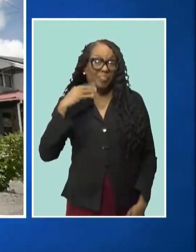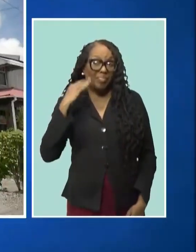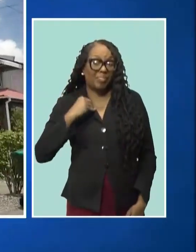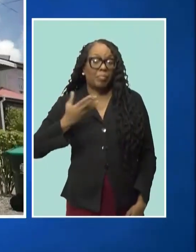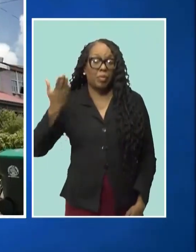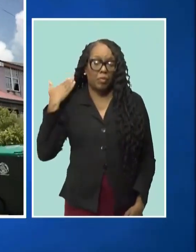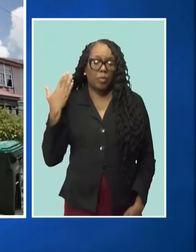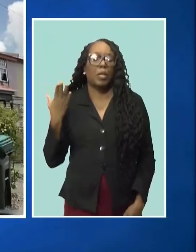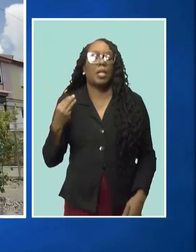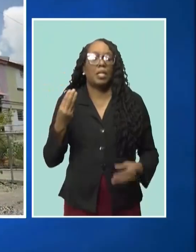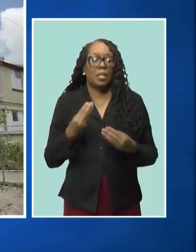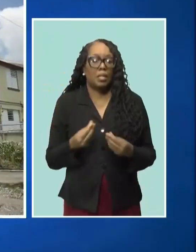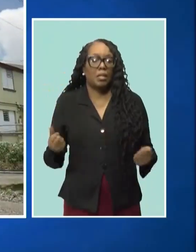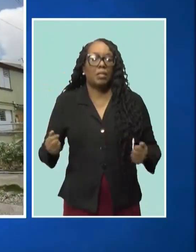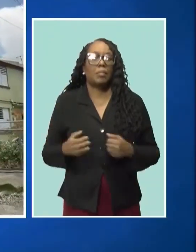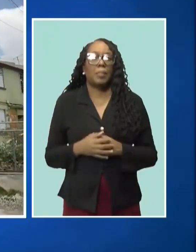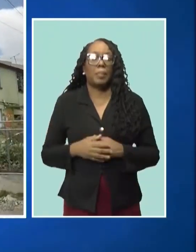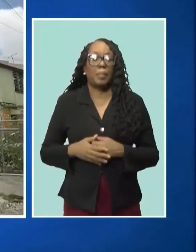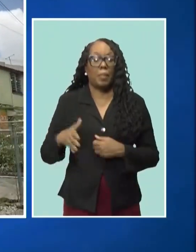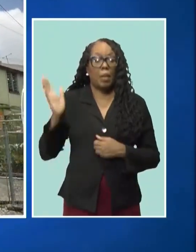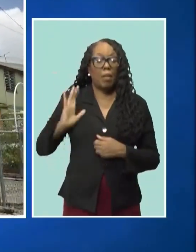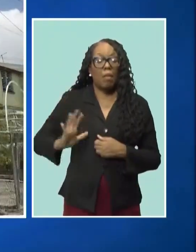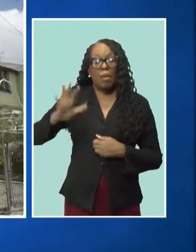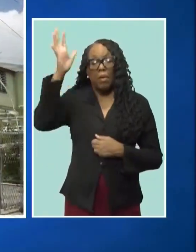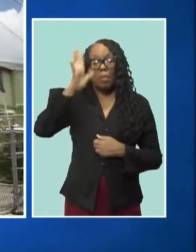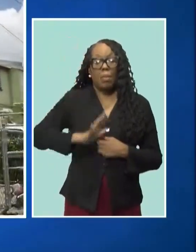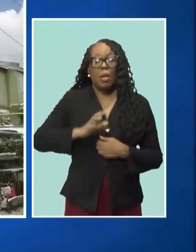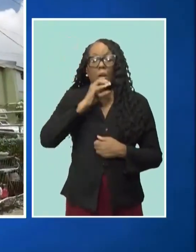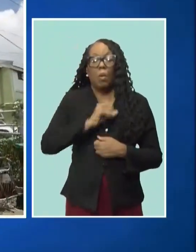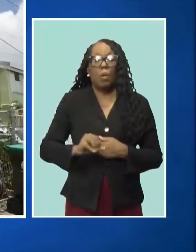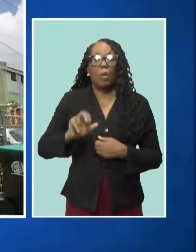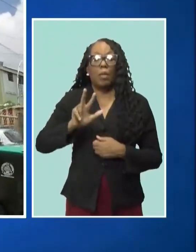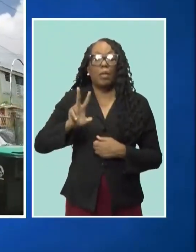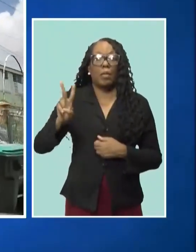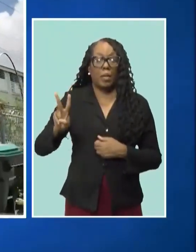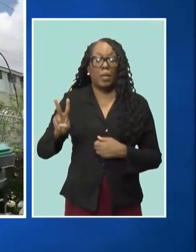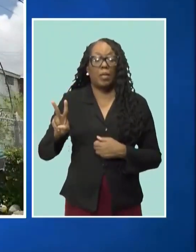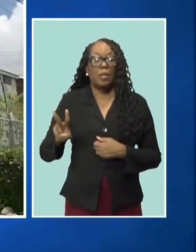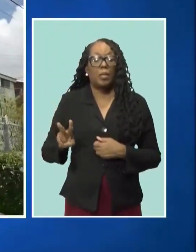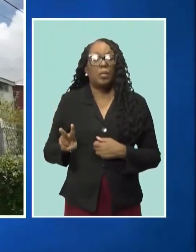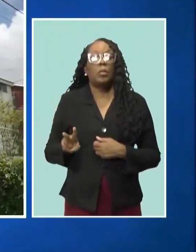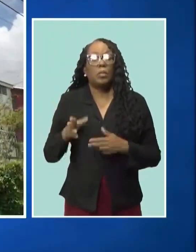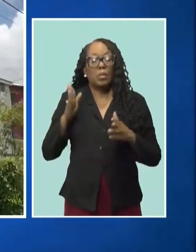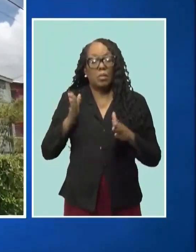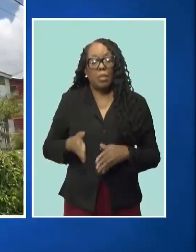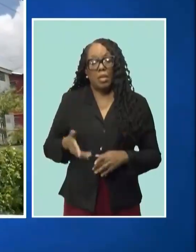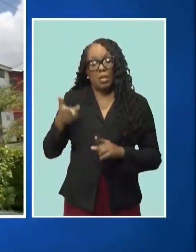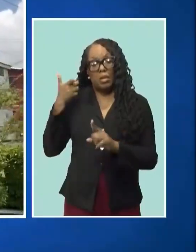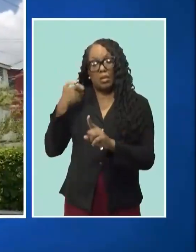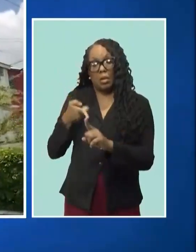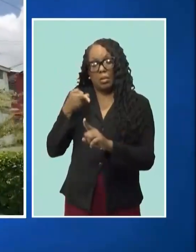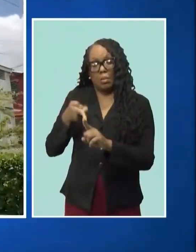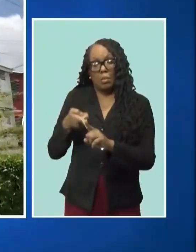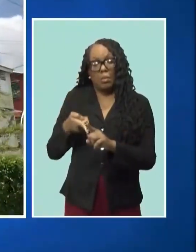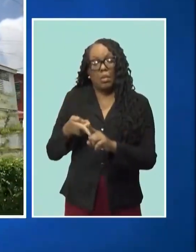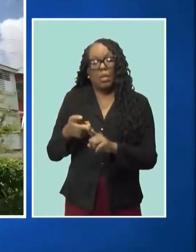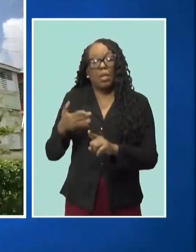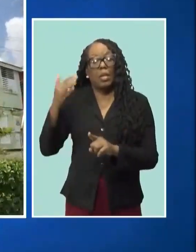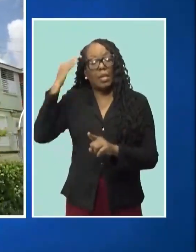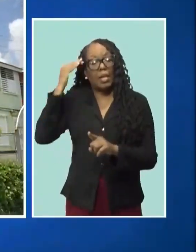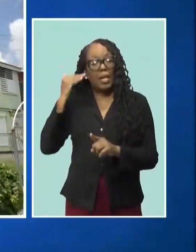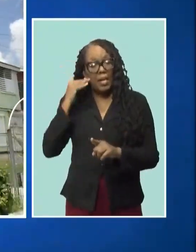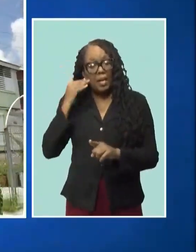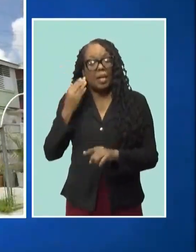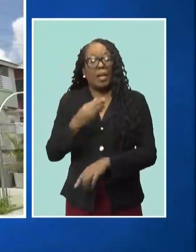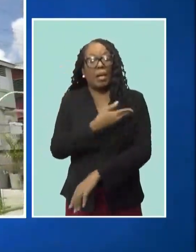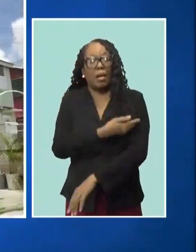29th, 32-year-old Patrick Best of Hilton Row, Princess Royal Avenue, The Pine, was shot in his head and arm while watching television